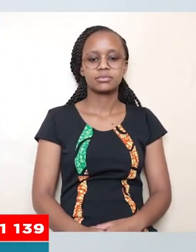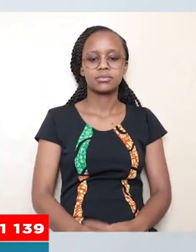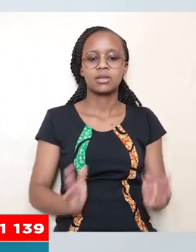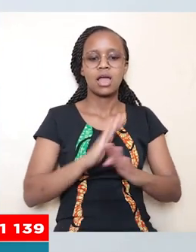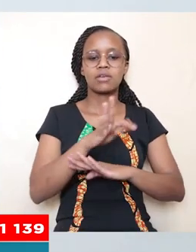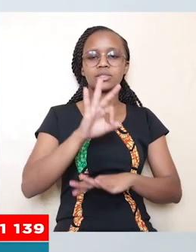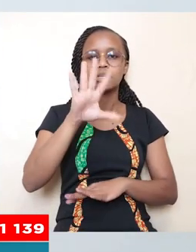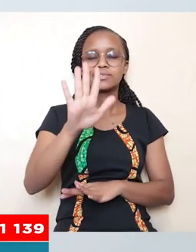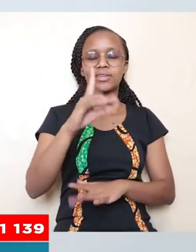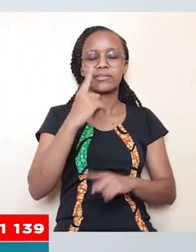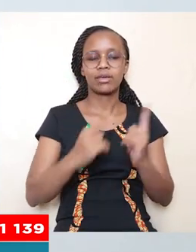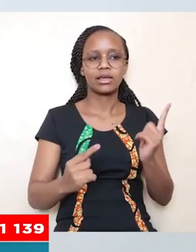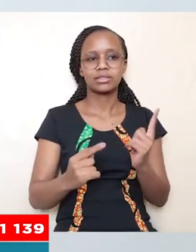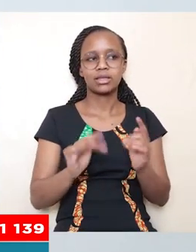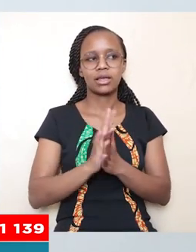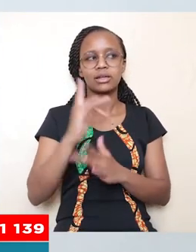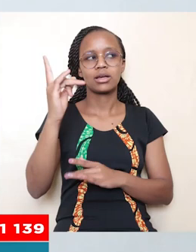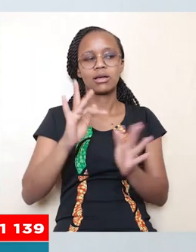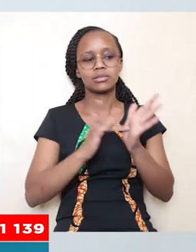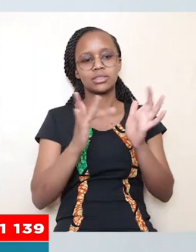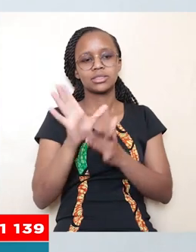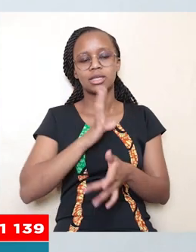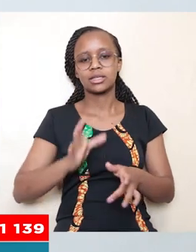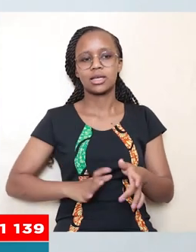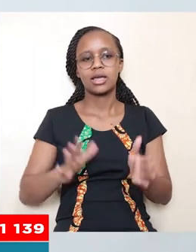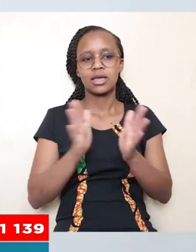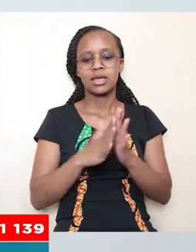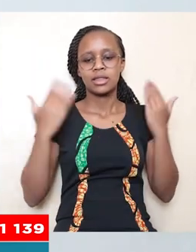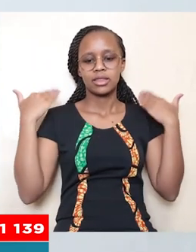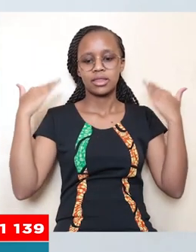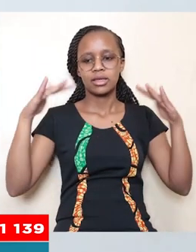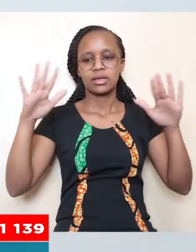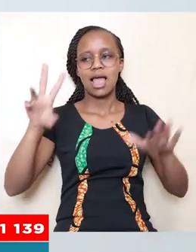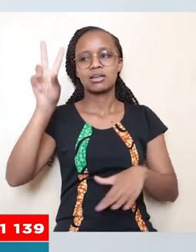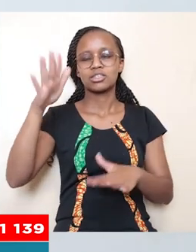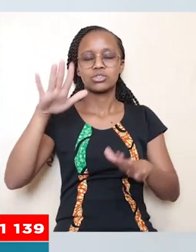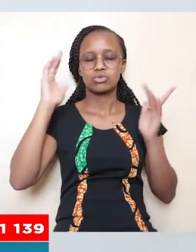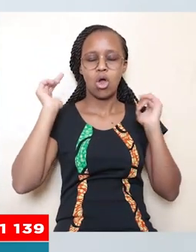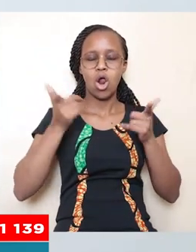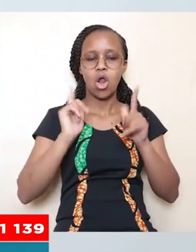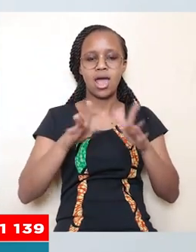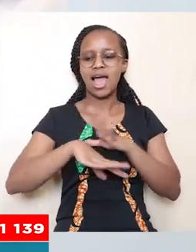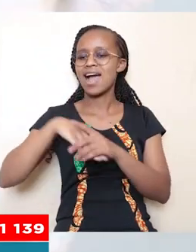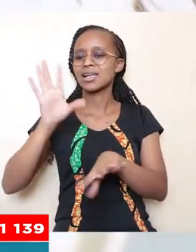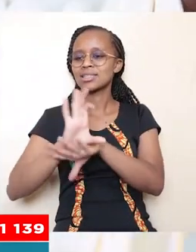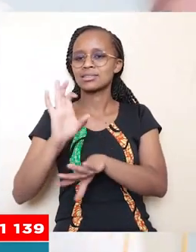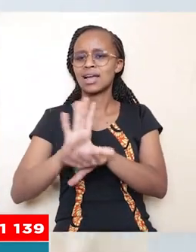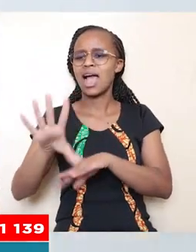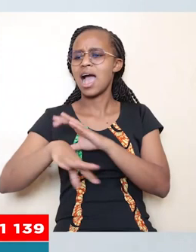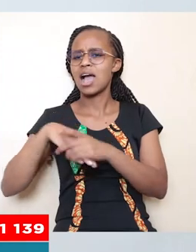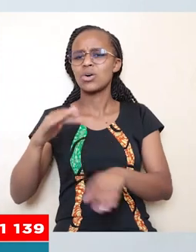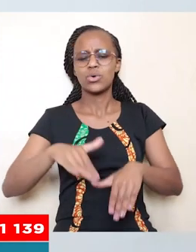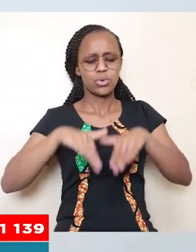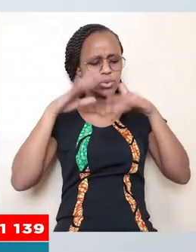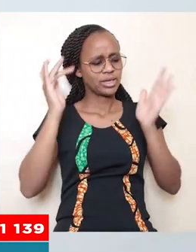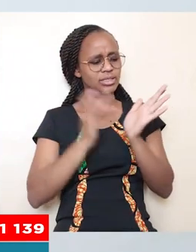After the age of 35, ata ukikuja na Yesu, na malaika na rolibiri, umuabia atoka hiyo kanisa haida hiyo igine,